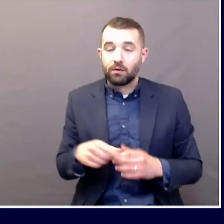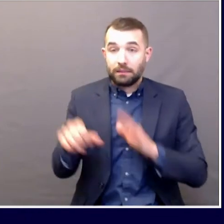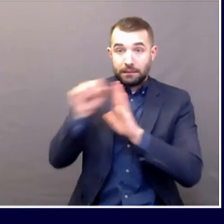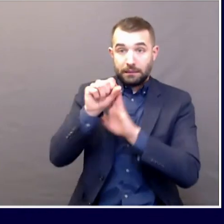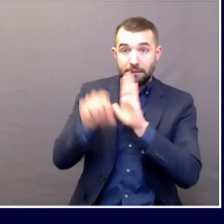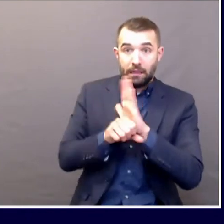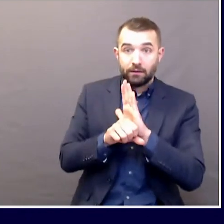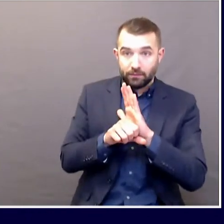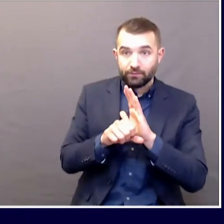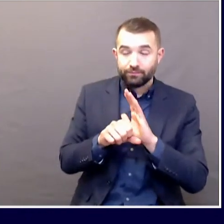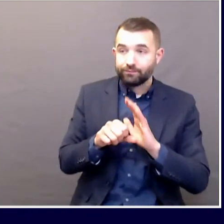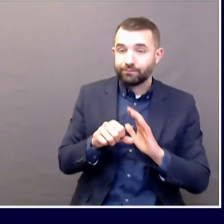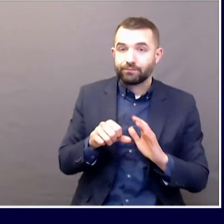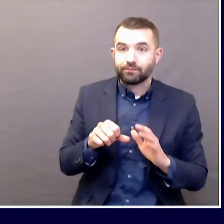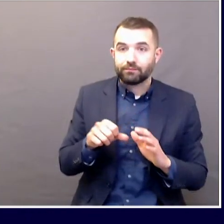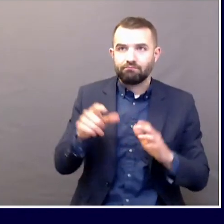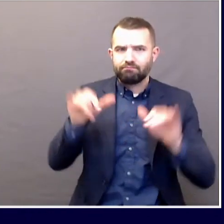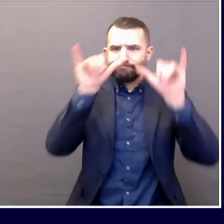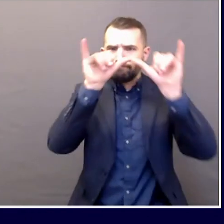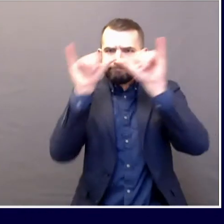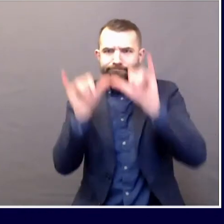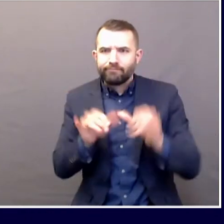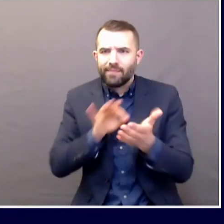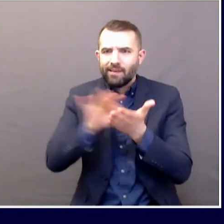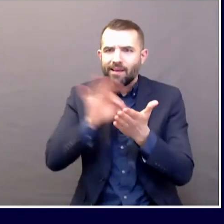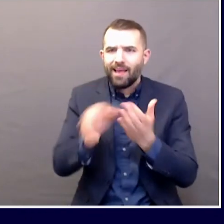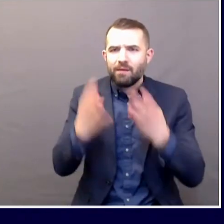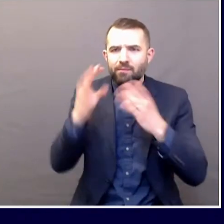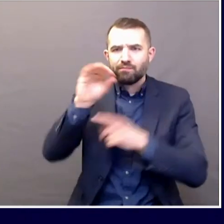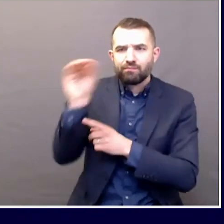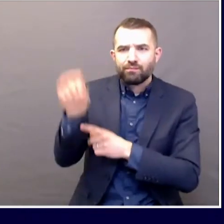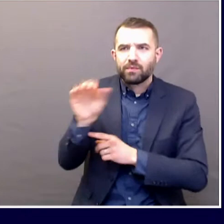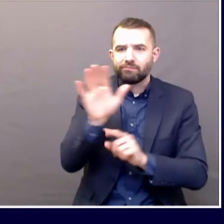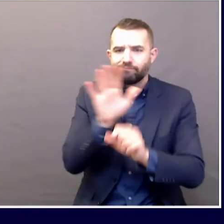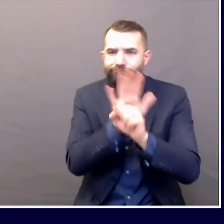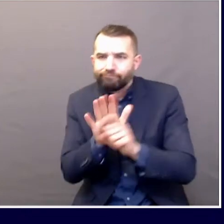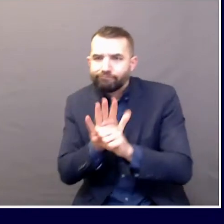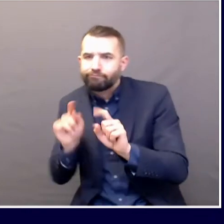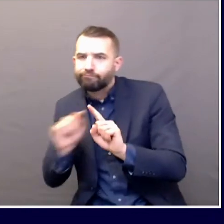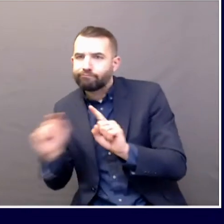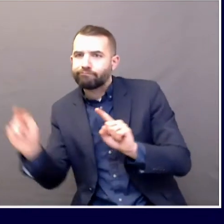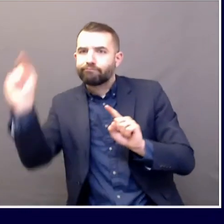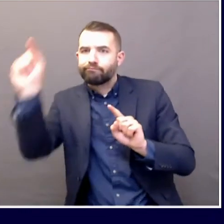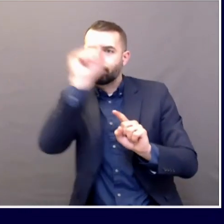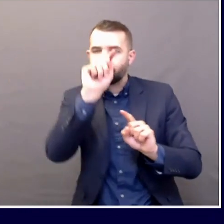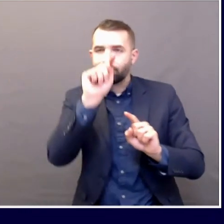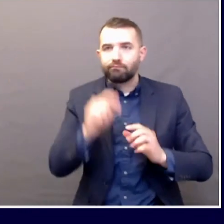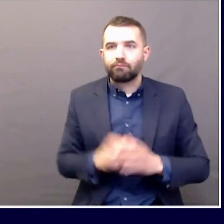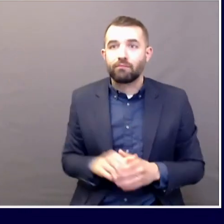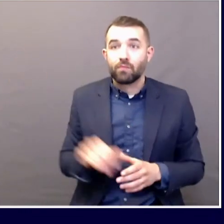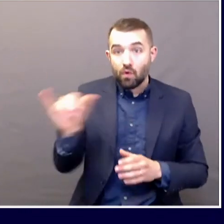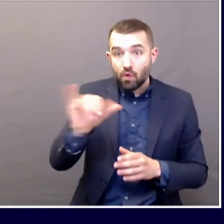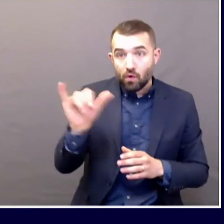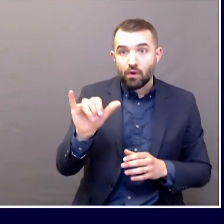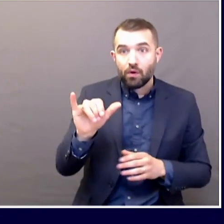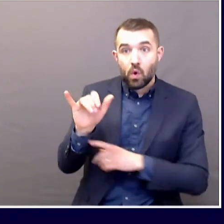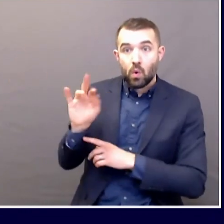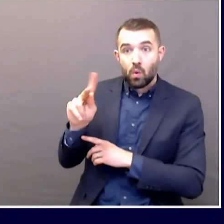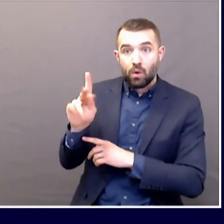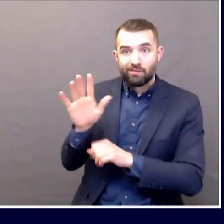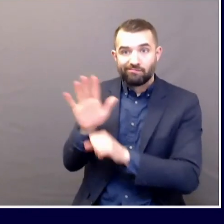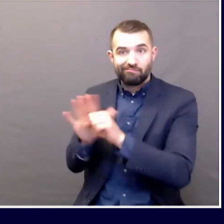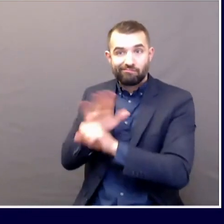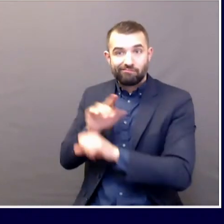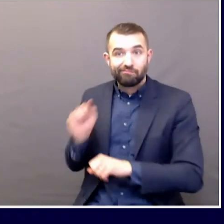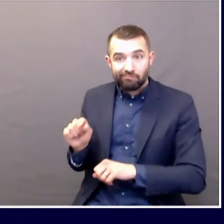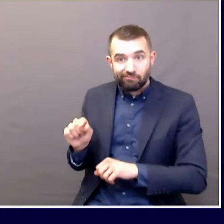vaccination rates are keeping pace with other regions, especially in places like York County that have seen higher rates of infection